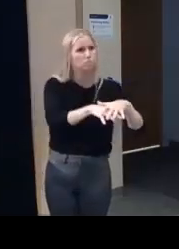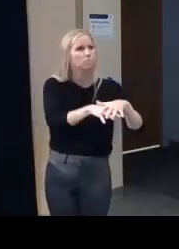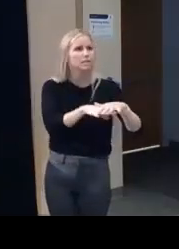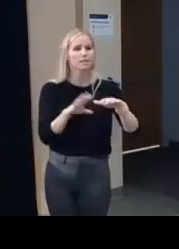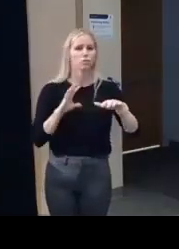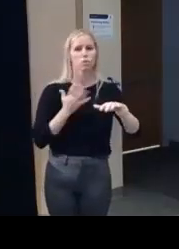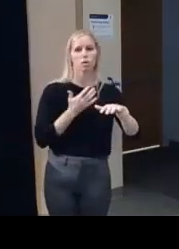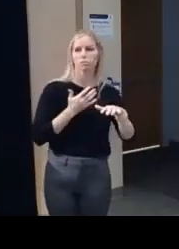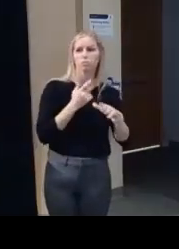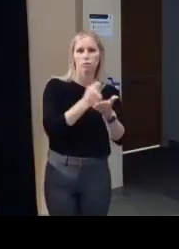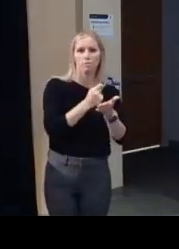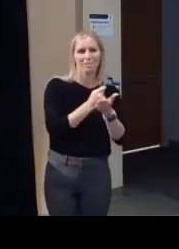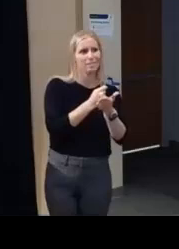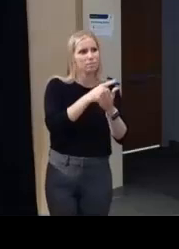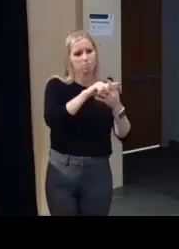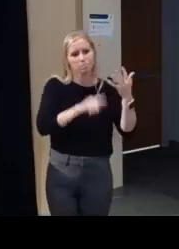treatment.